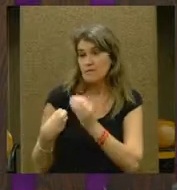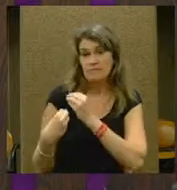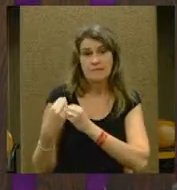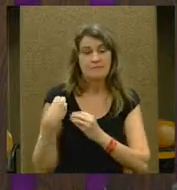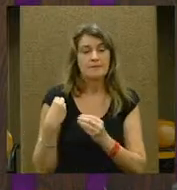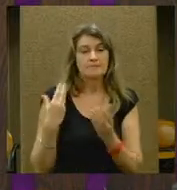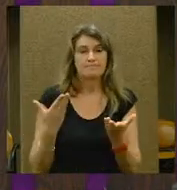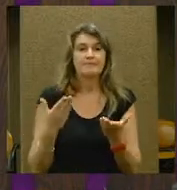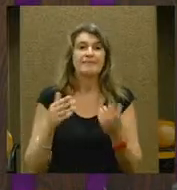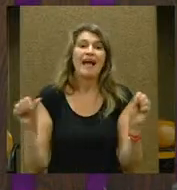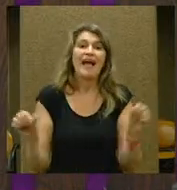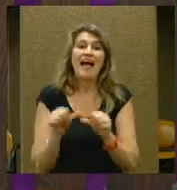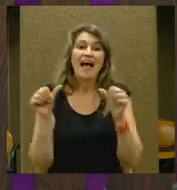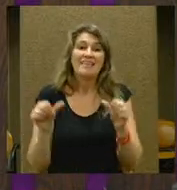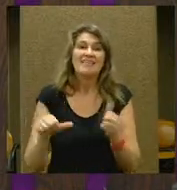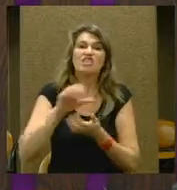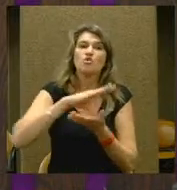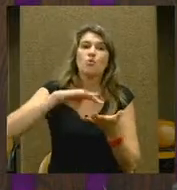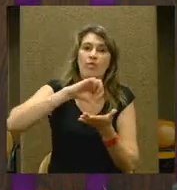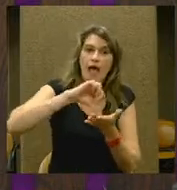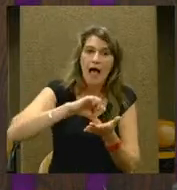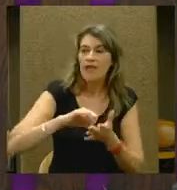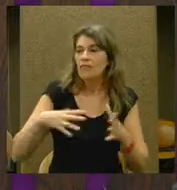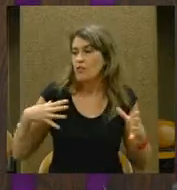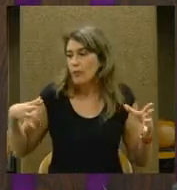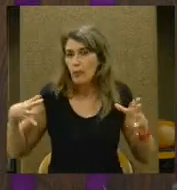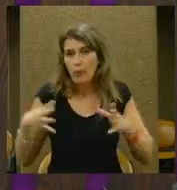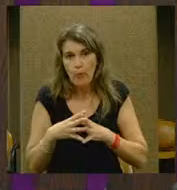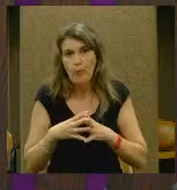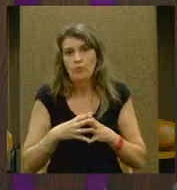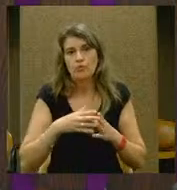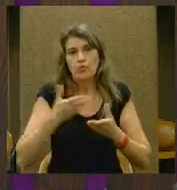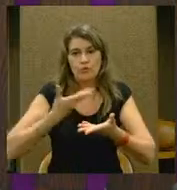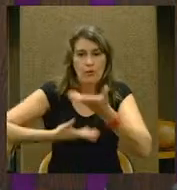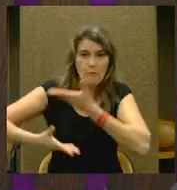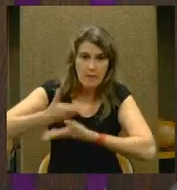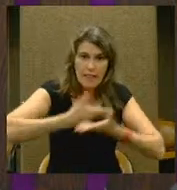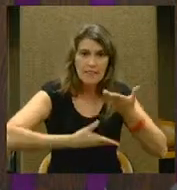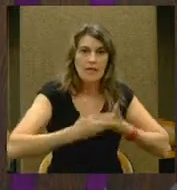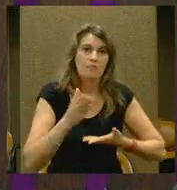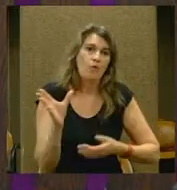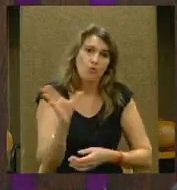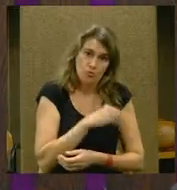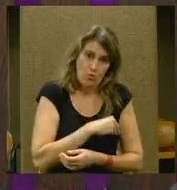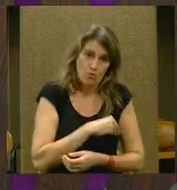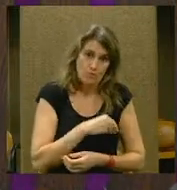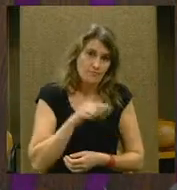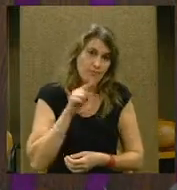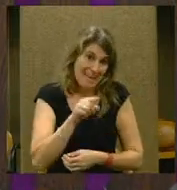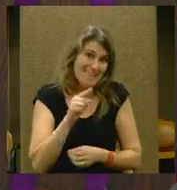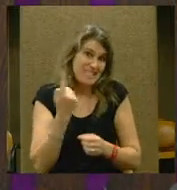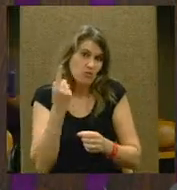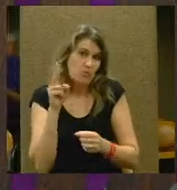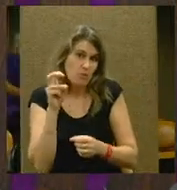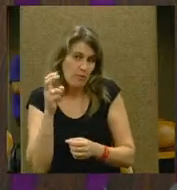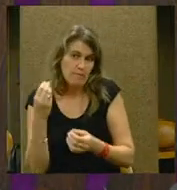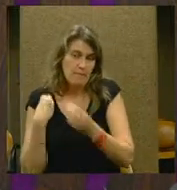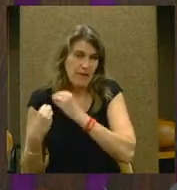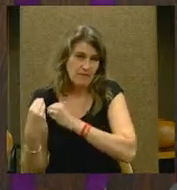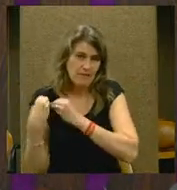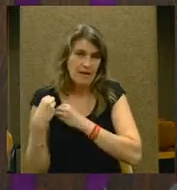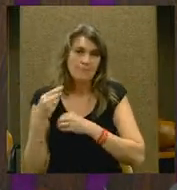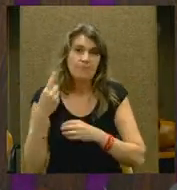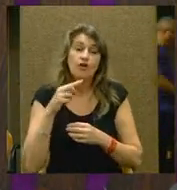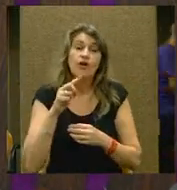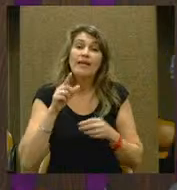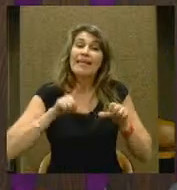Montevideo talk about when we build cities, and we build cities in Montevideo. So